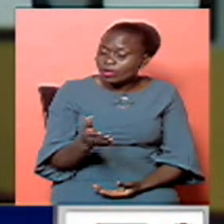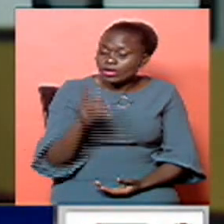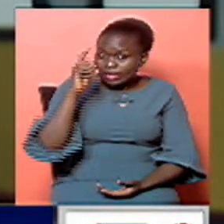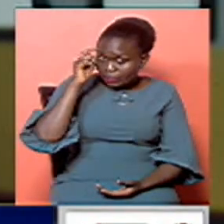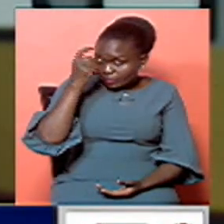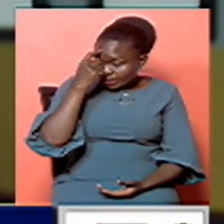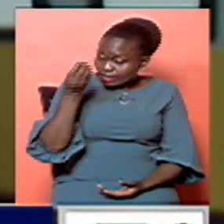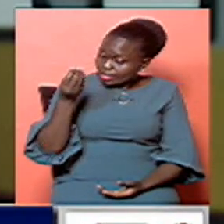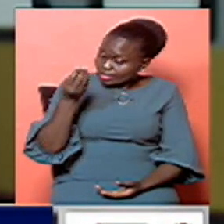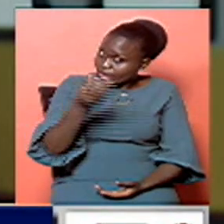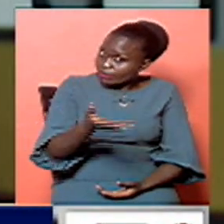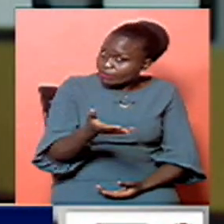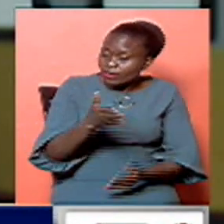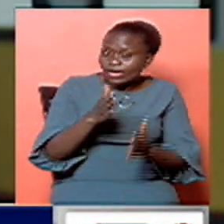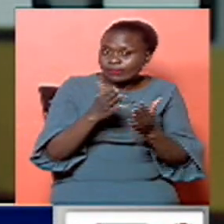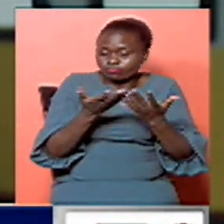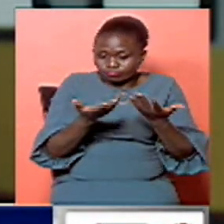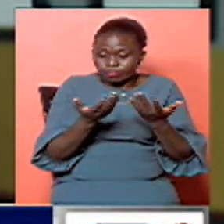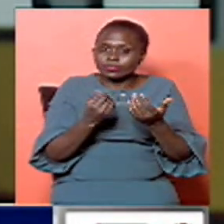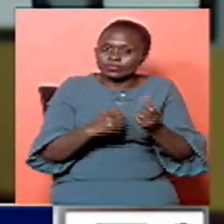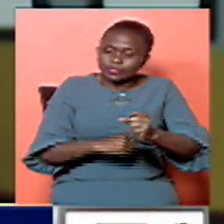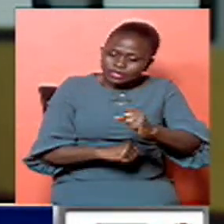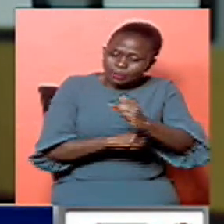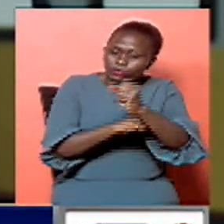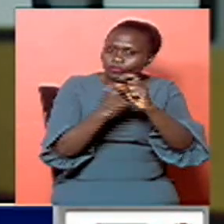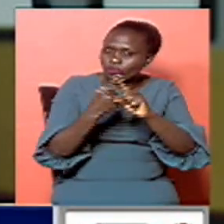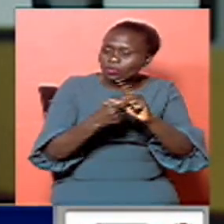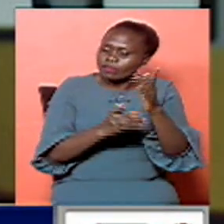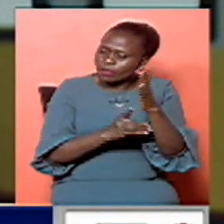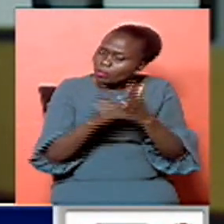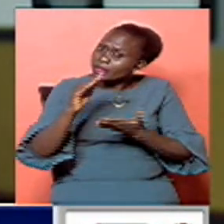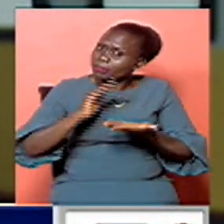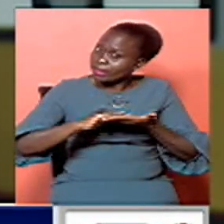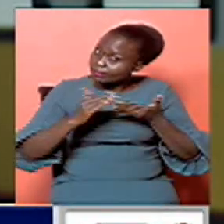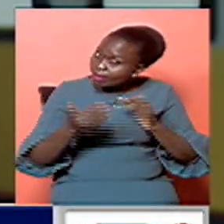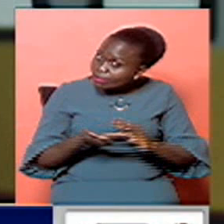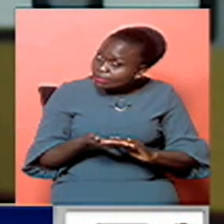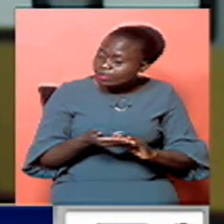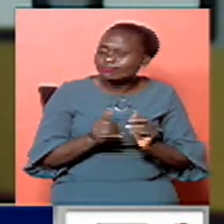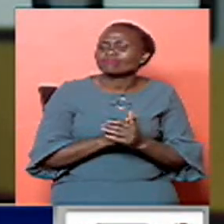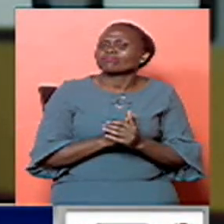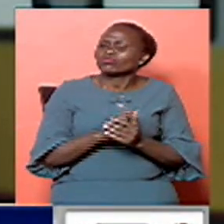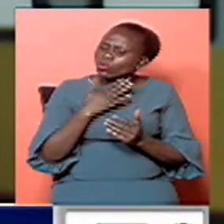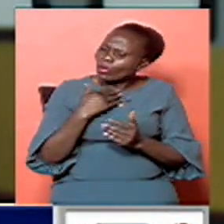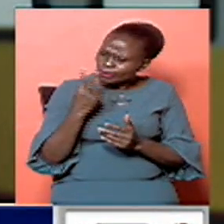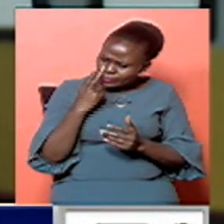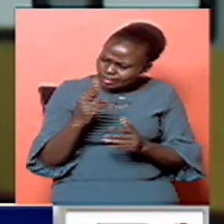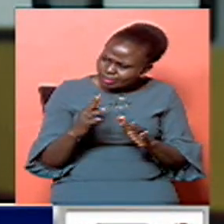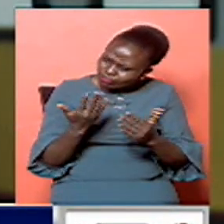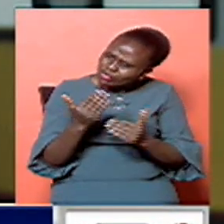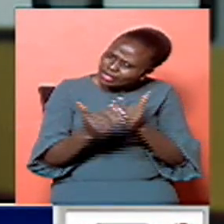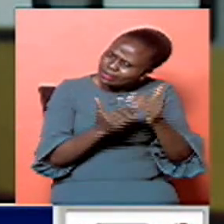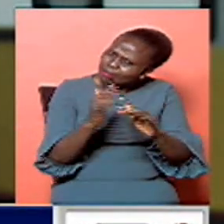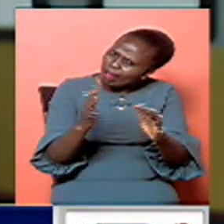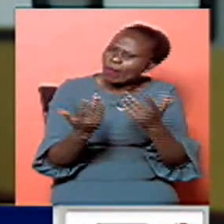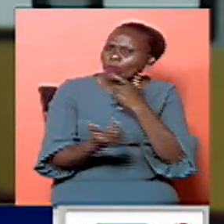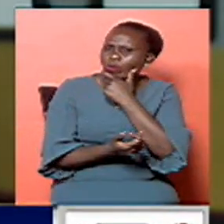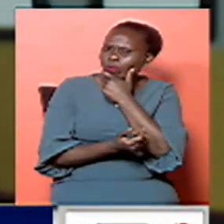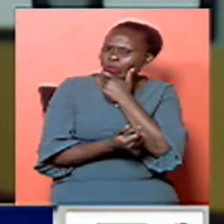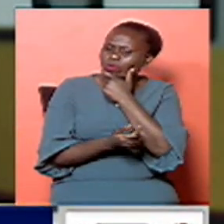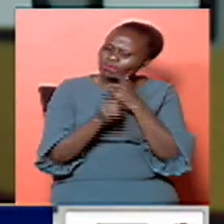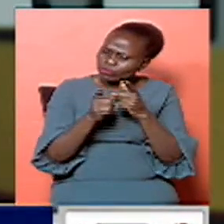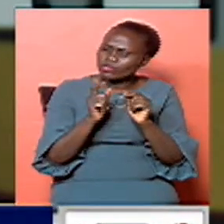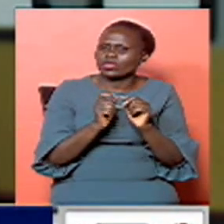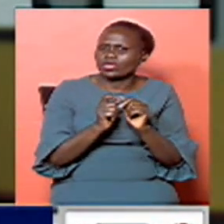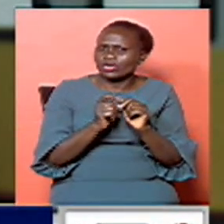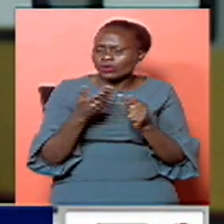the government and with support from development partners, and we want to see how sustainable that can be. And